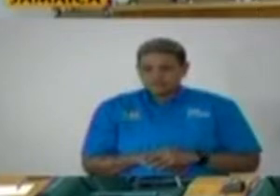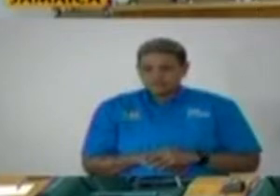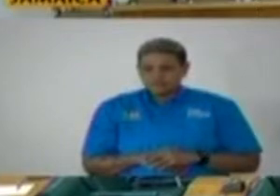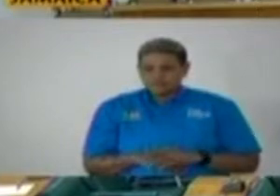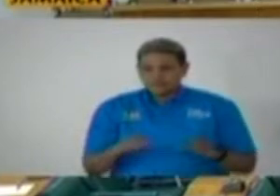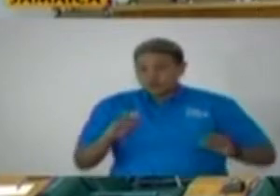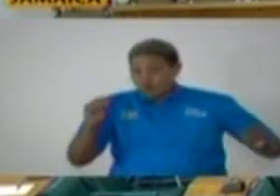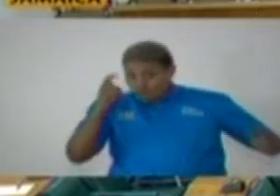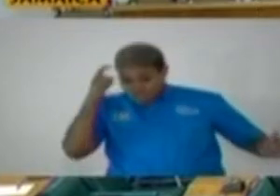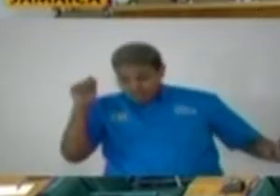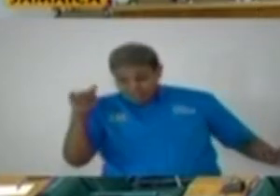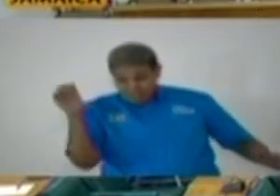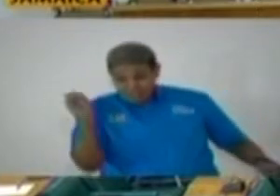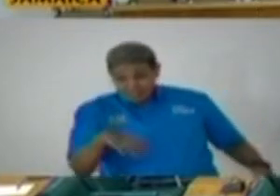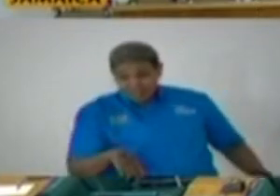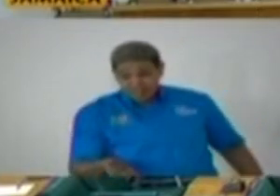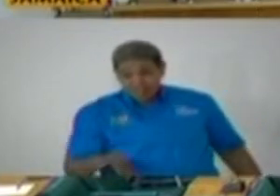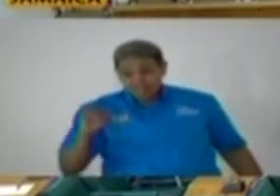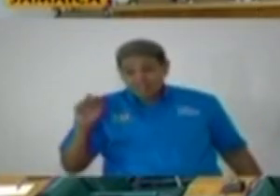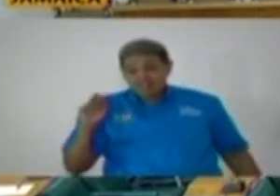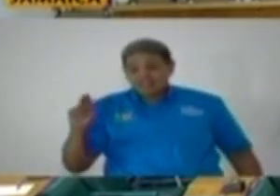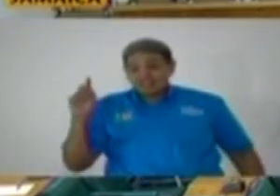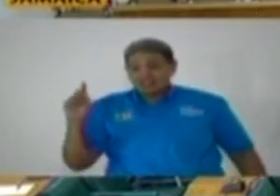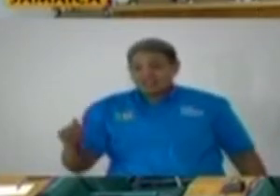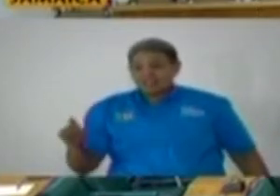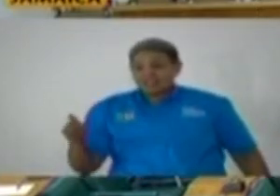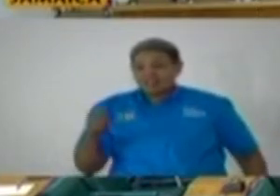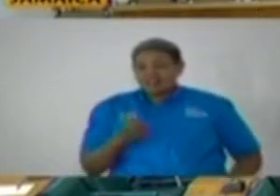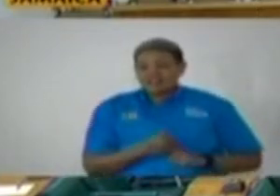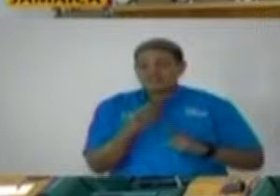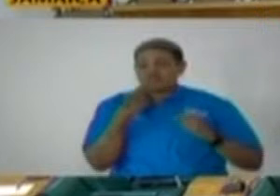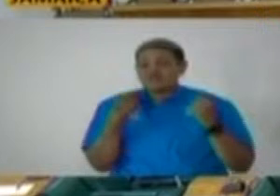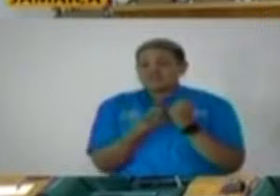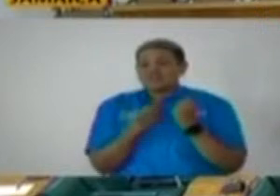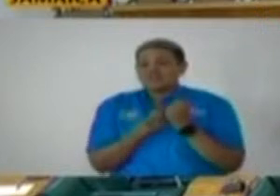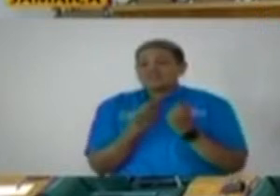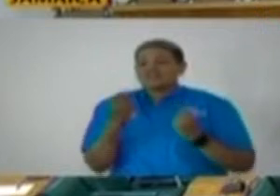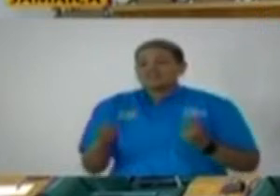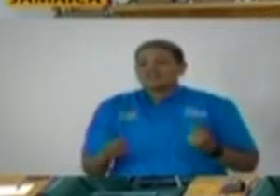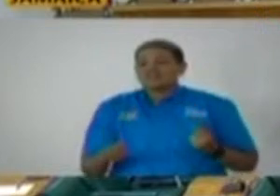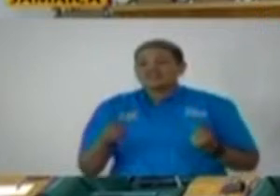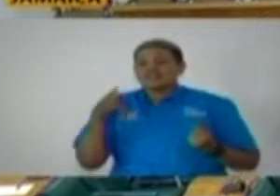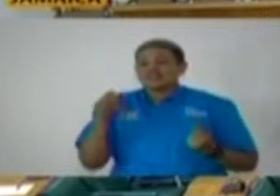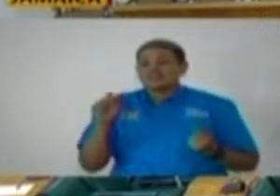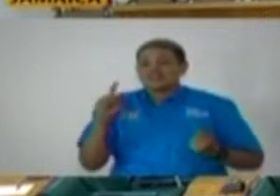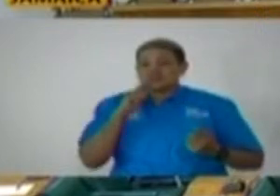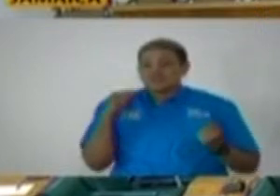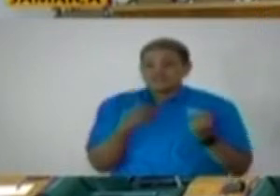You know what, they have to ask the assistant the